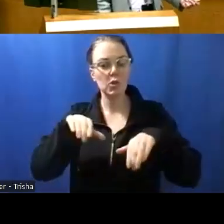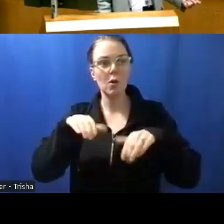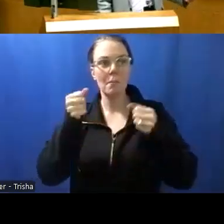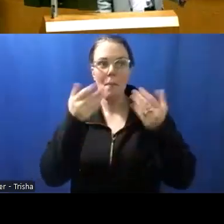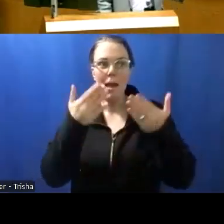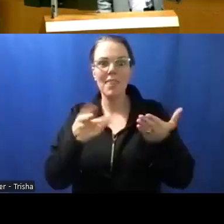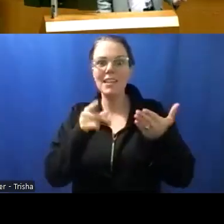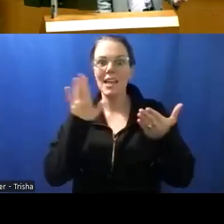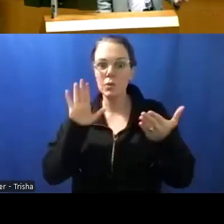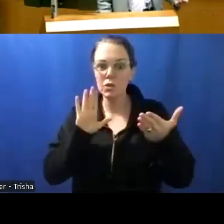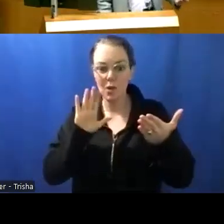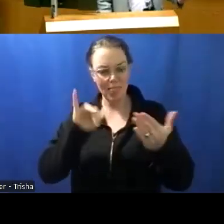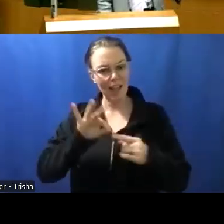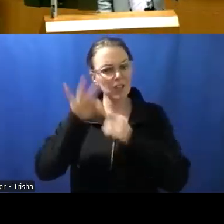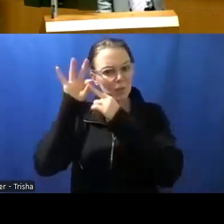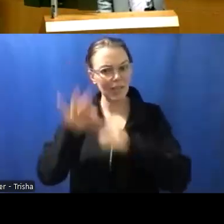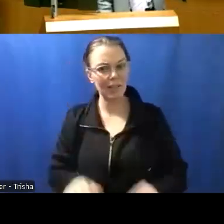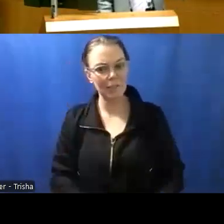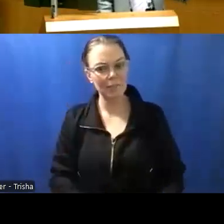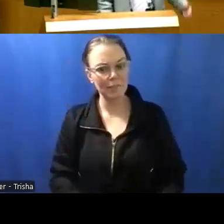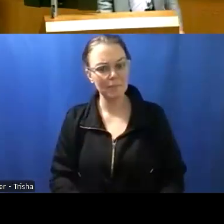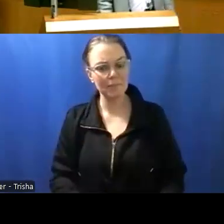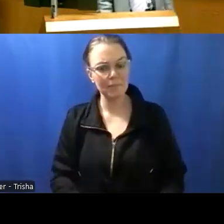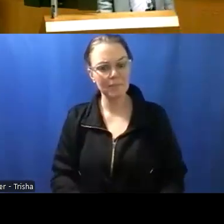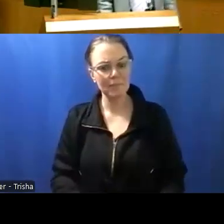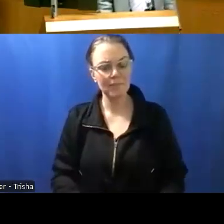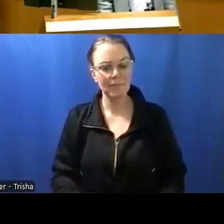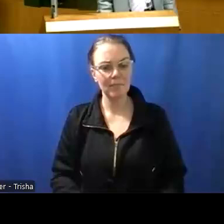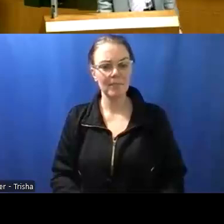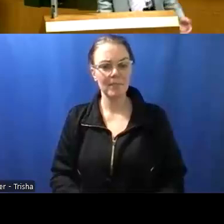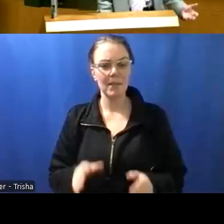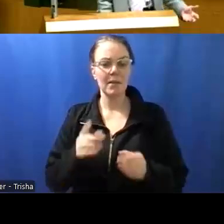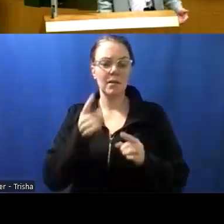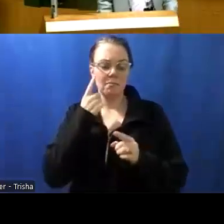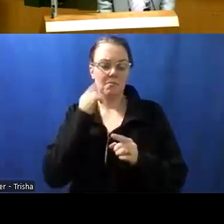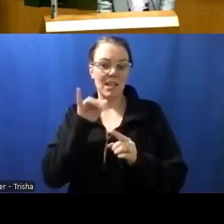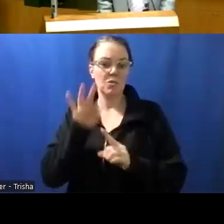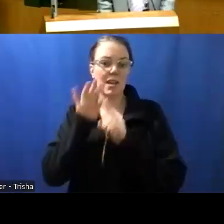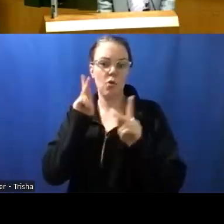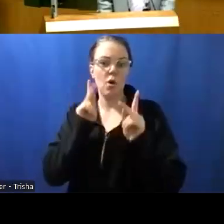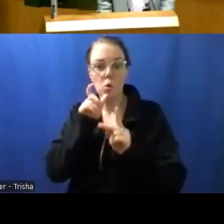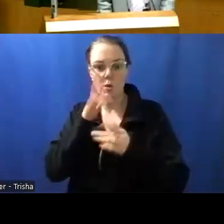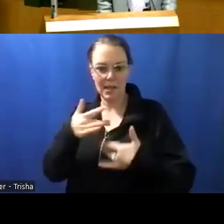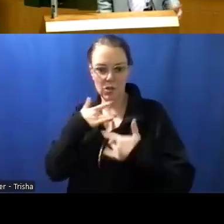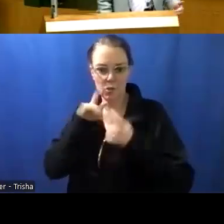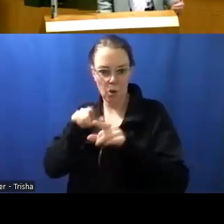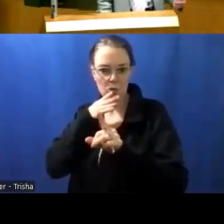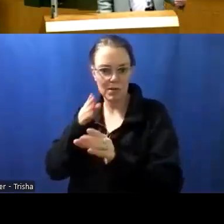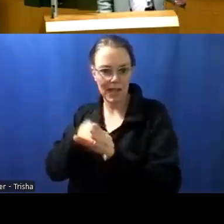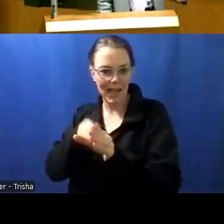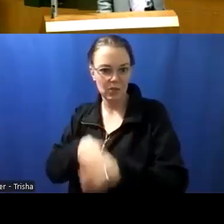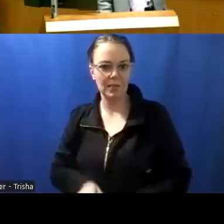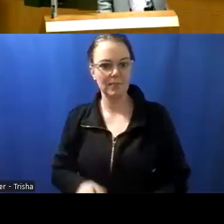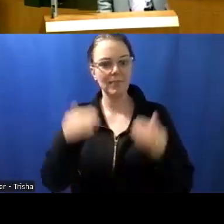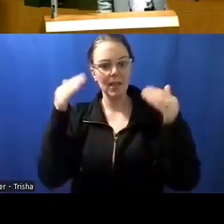And that's kind of unique in terms of people who are often seen for psychiatry. Loss of independence and often the reaction